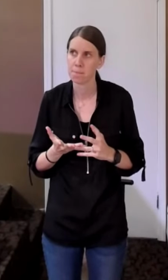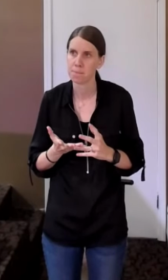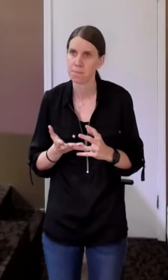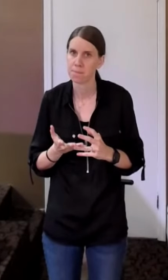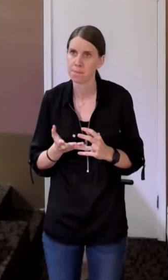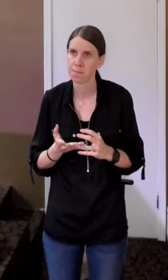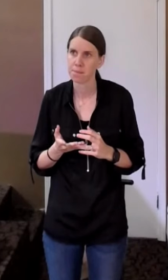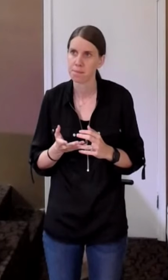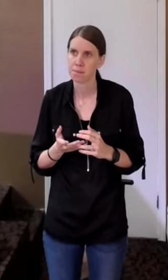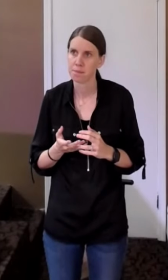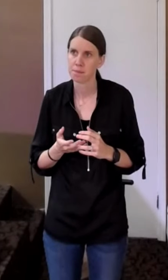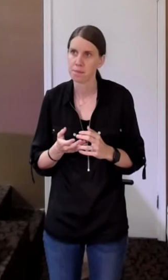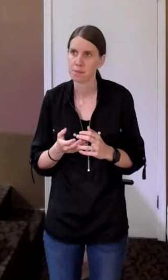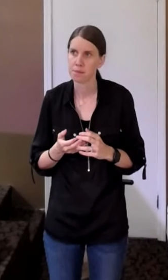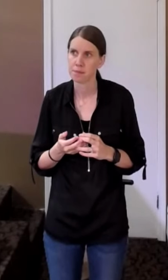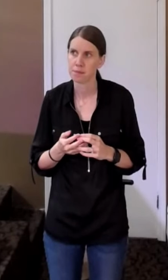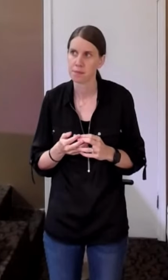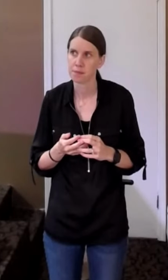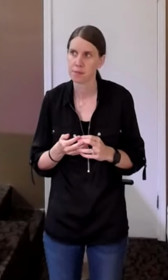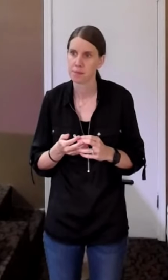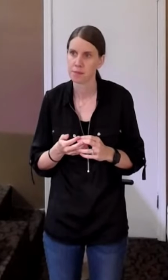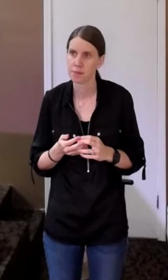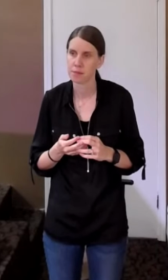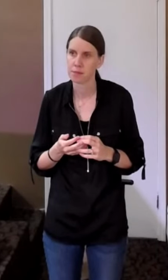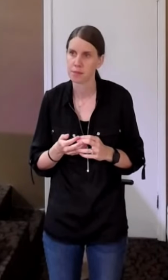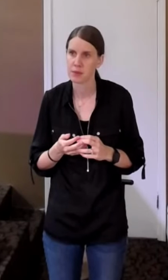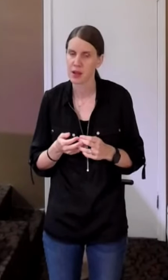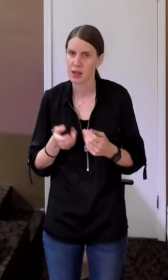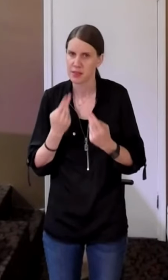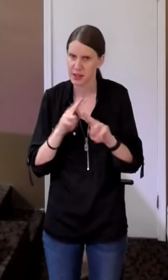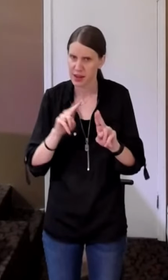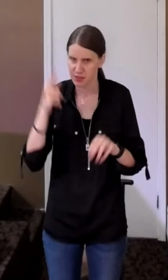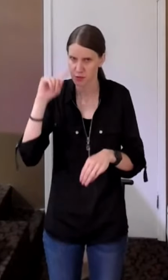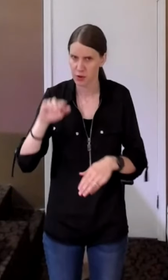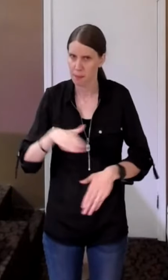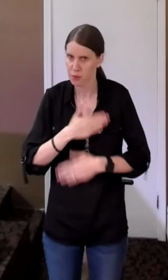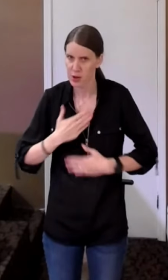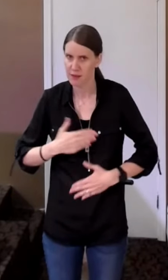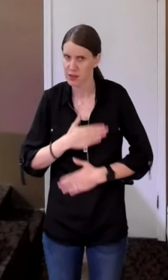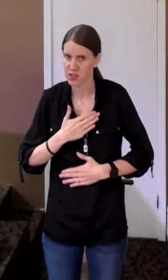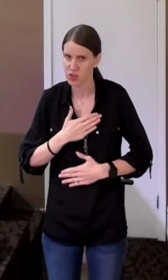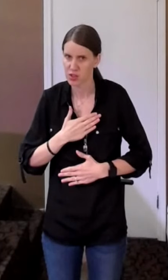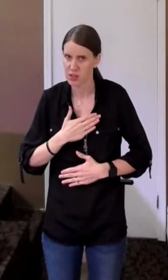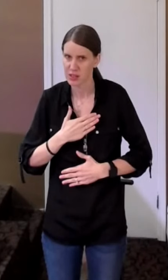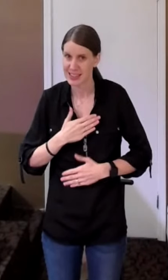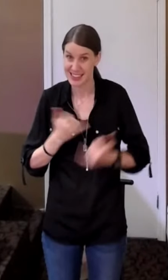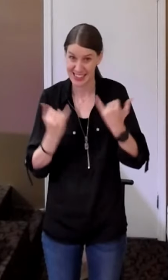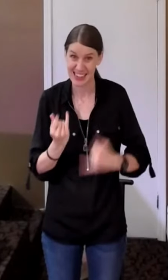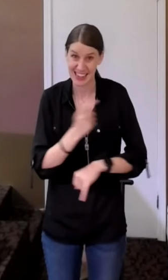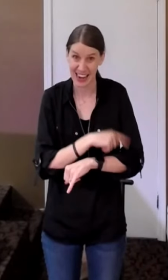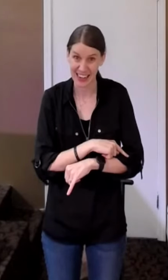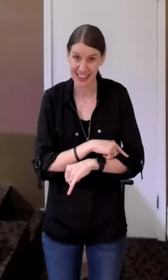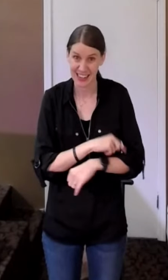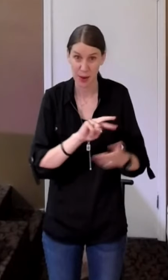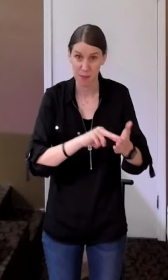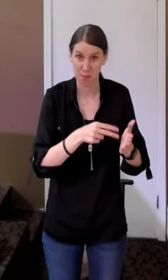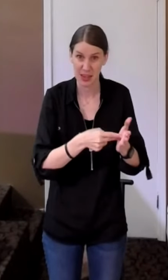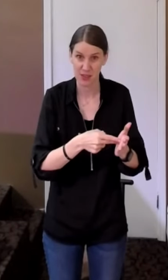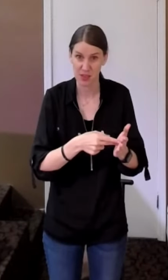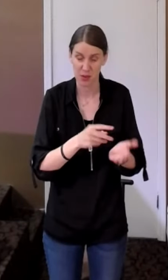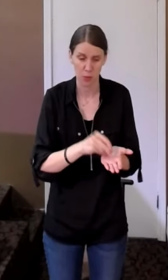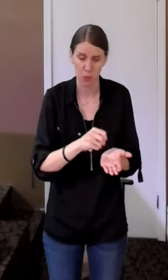the answer put forth for almost all of this privilege and stuff today is wealth. And